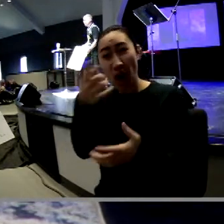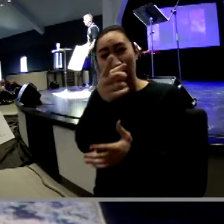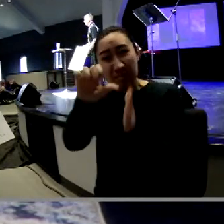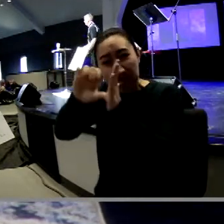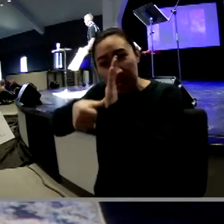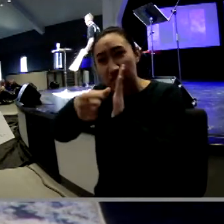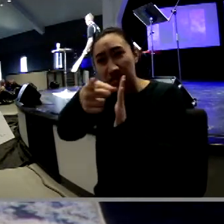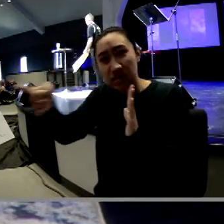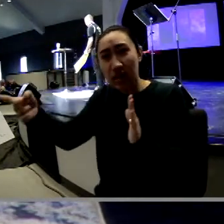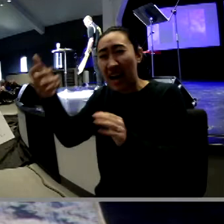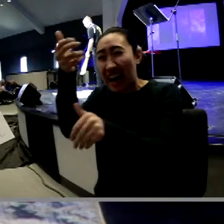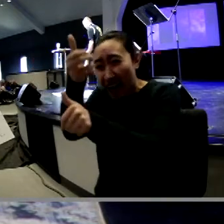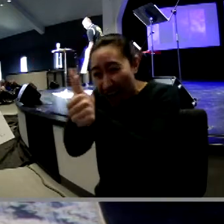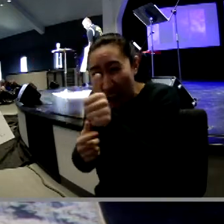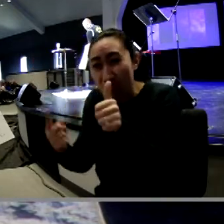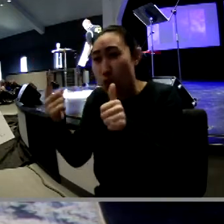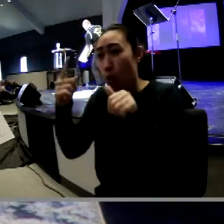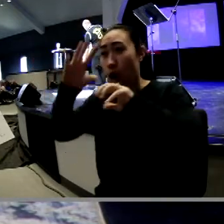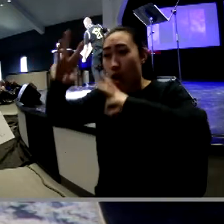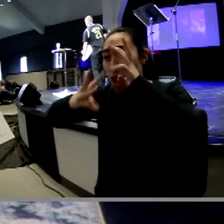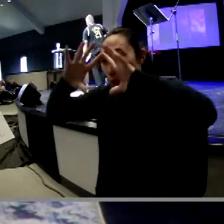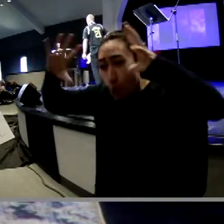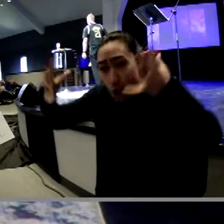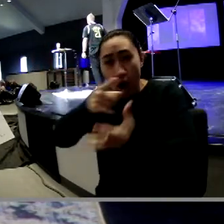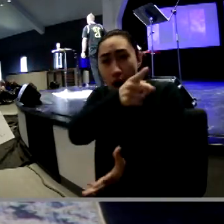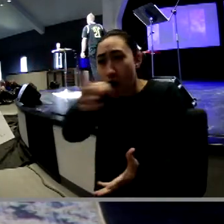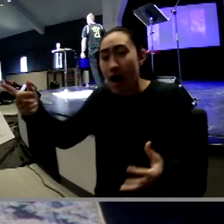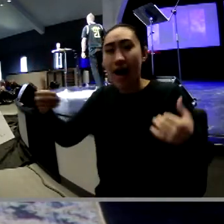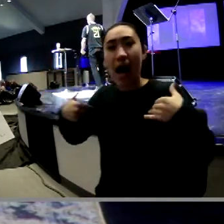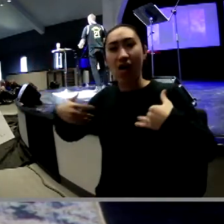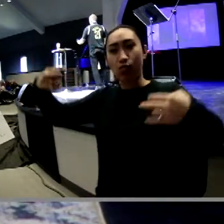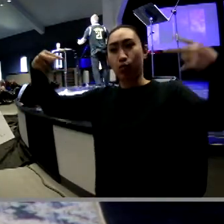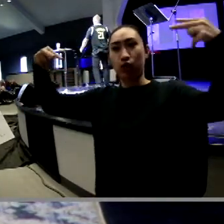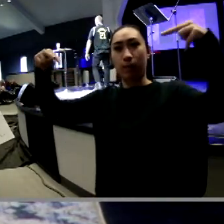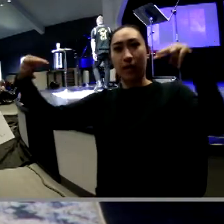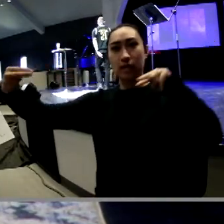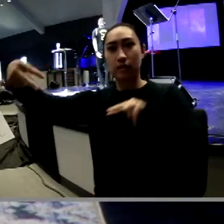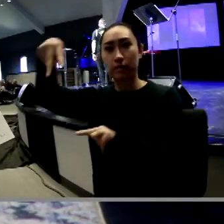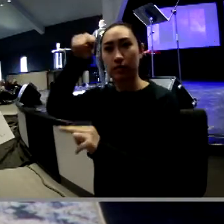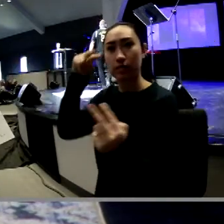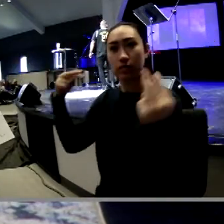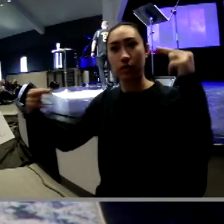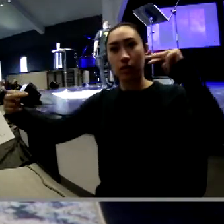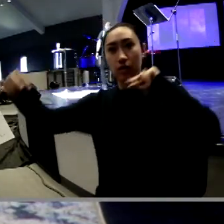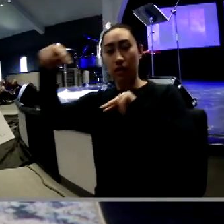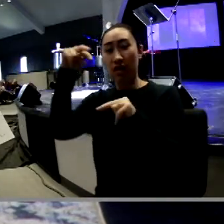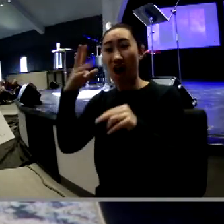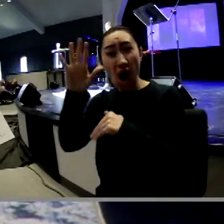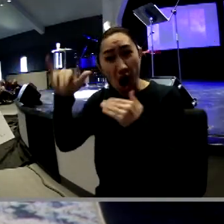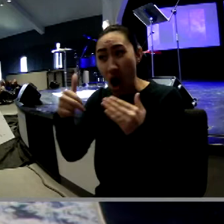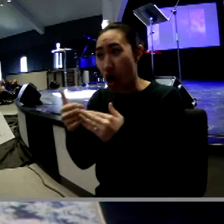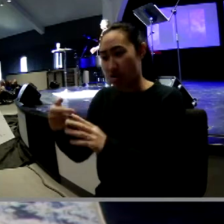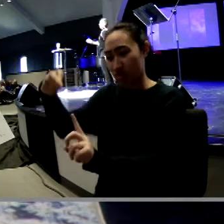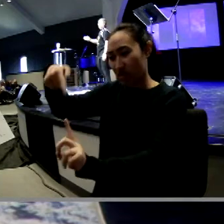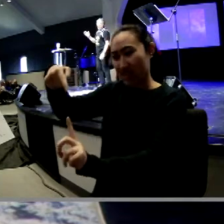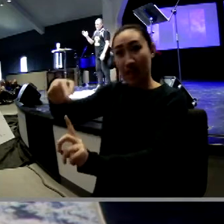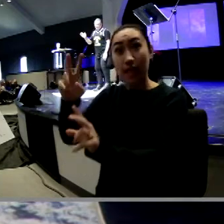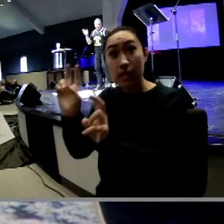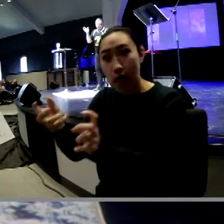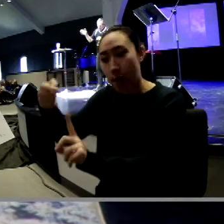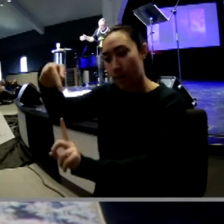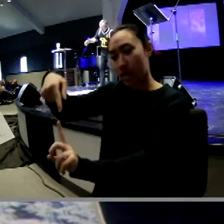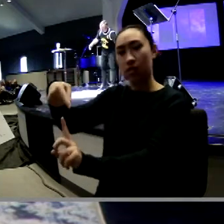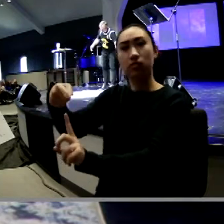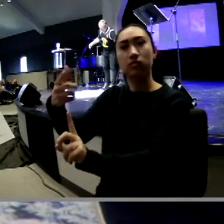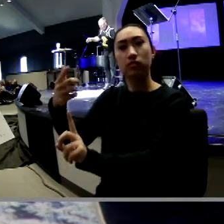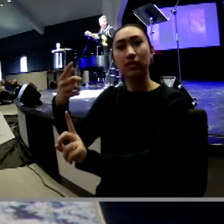Everybody is going to see things different. And maybe they're both right, but the truth is everybody's got